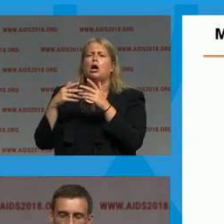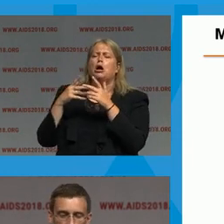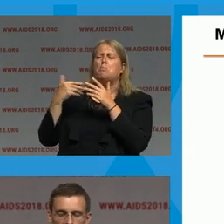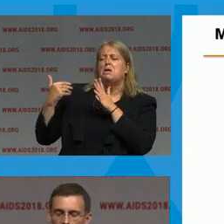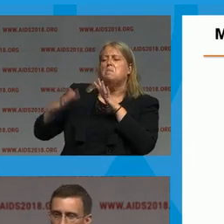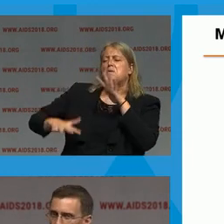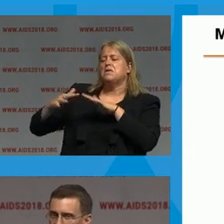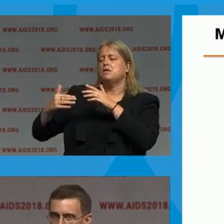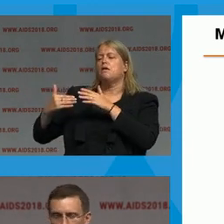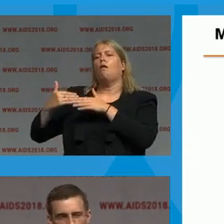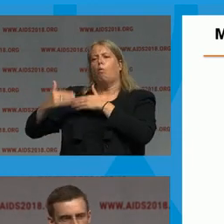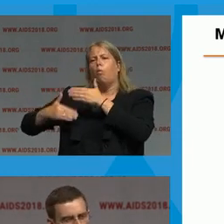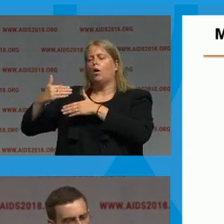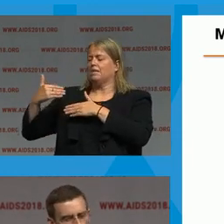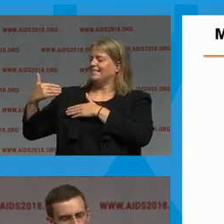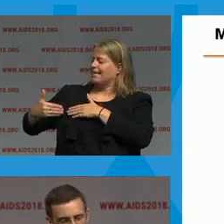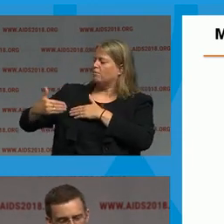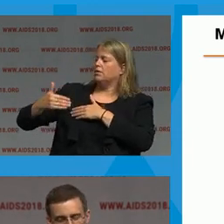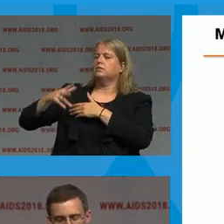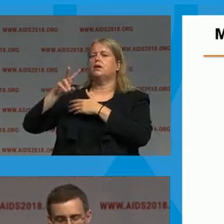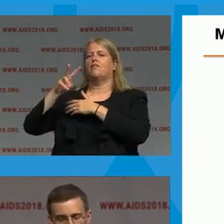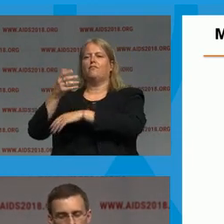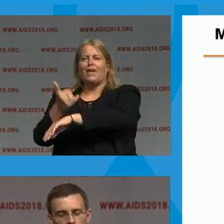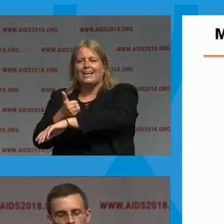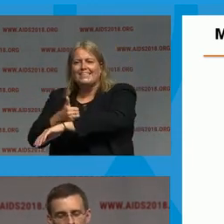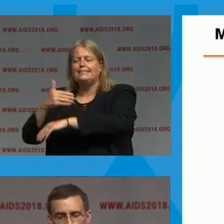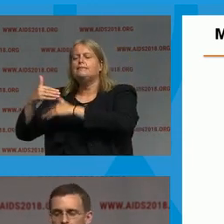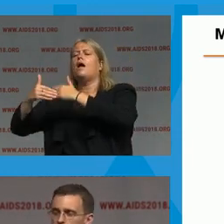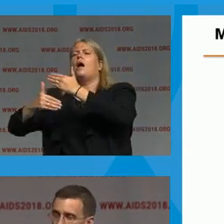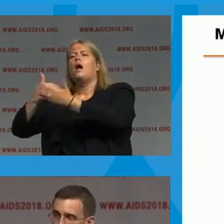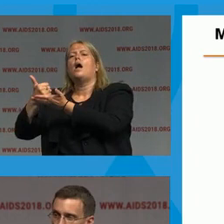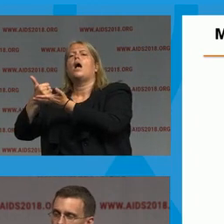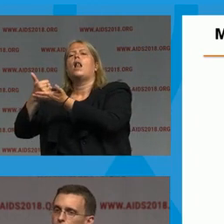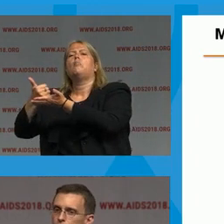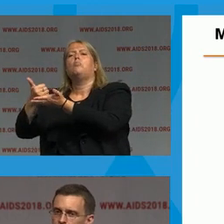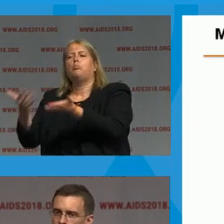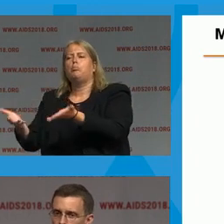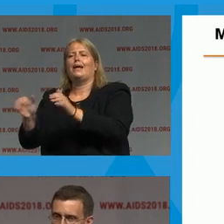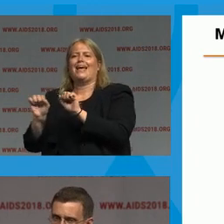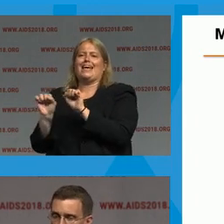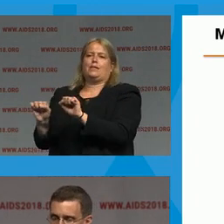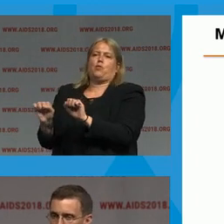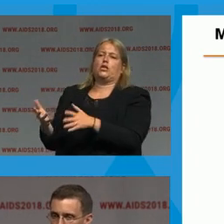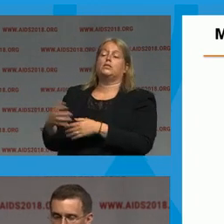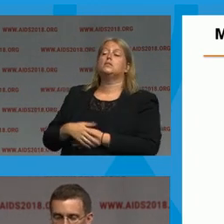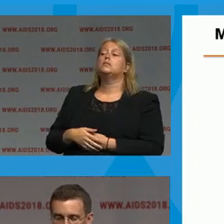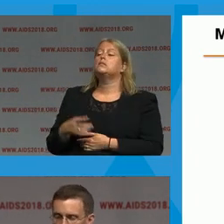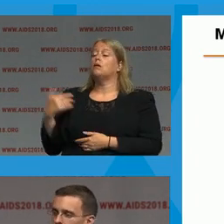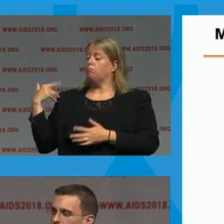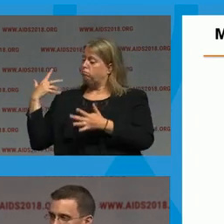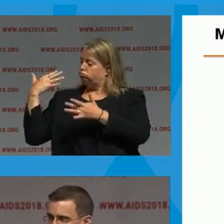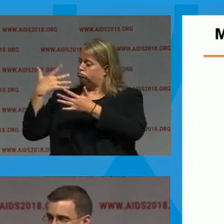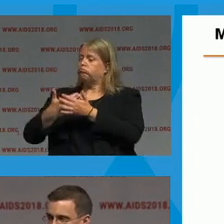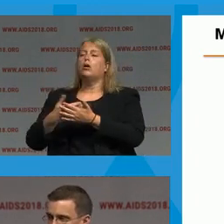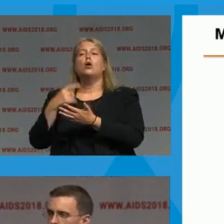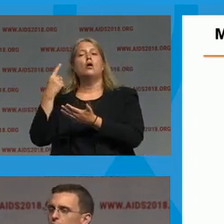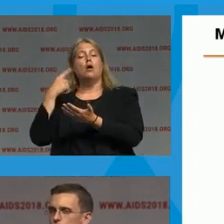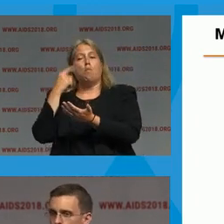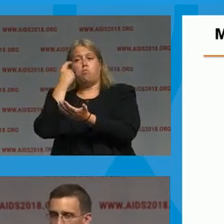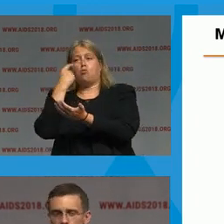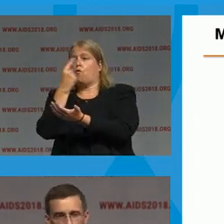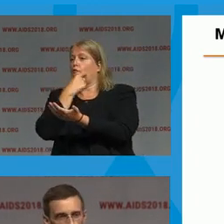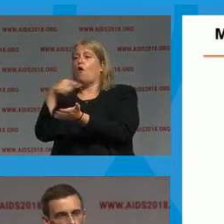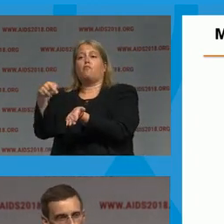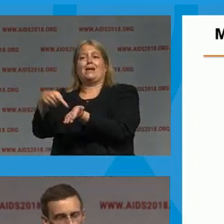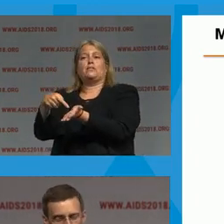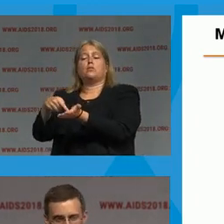vaccines that help them develop these unusual antibodies. And in recent years, there's been some nice proof of principles in animal studies